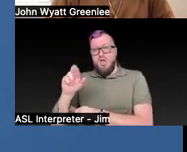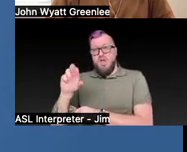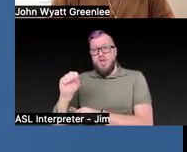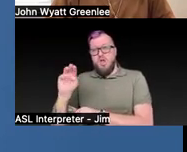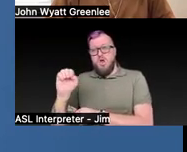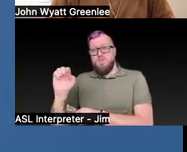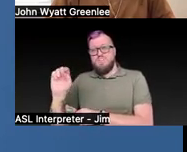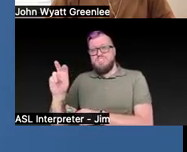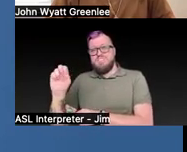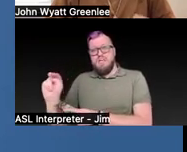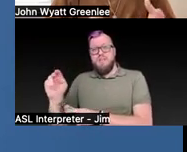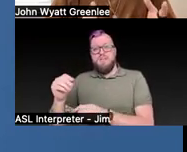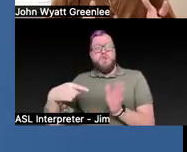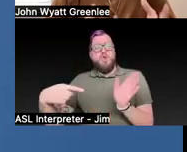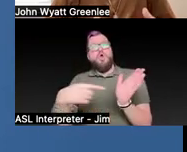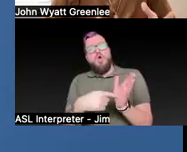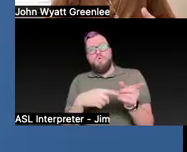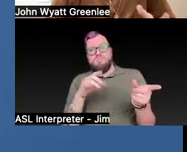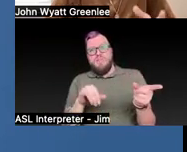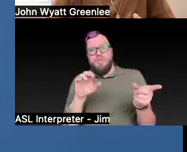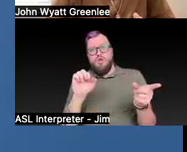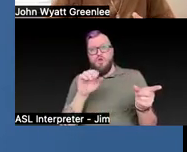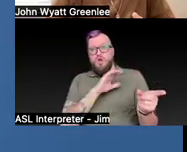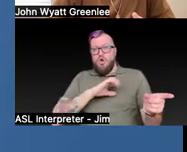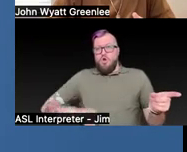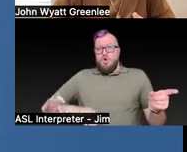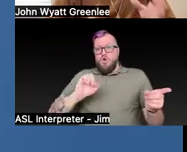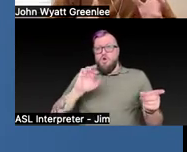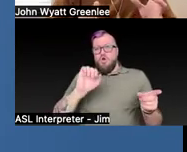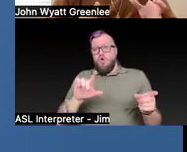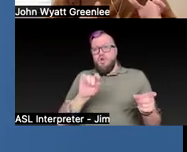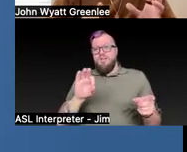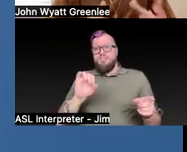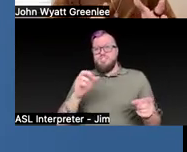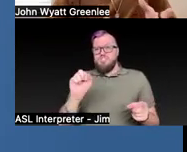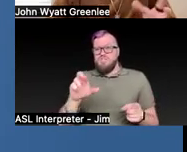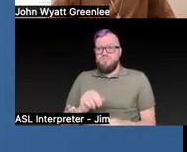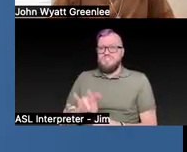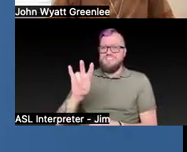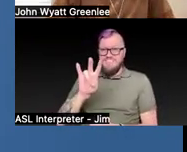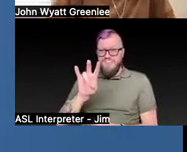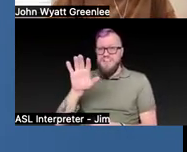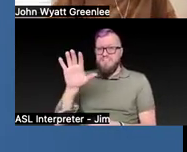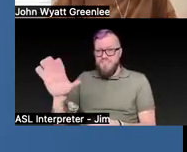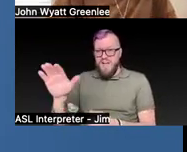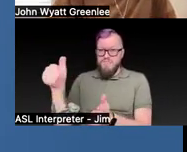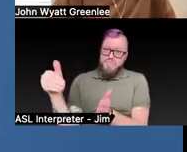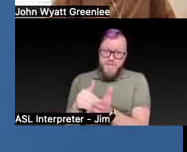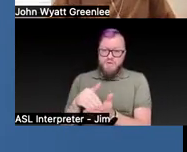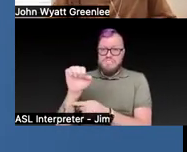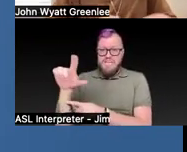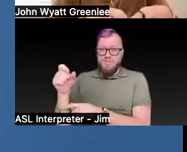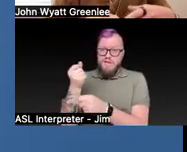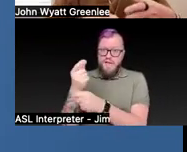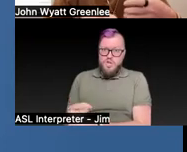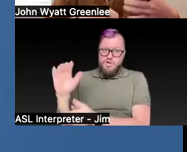75,000 eels each year. I don't know what the Earl did with 75,000 eels, but he got them. And so